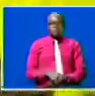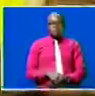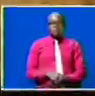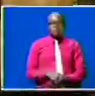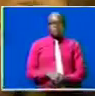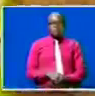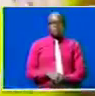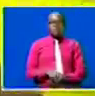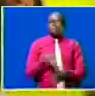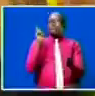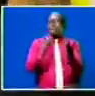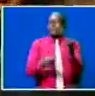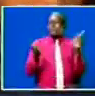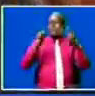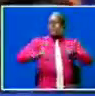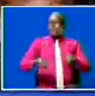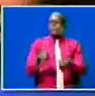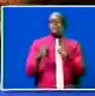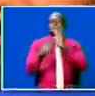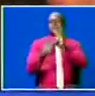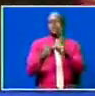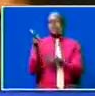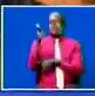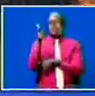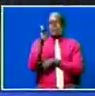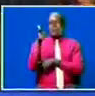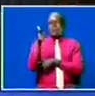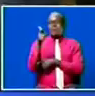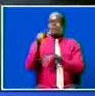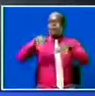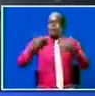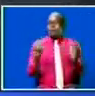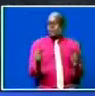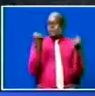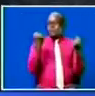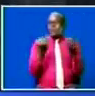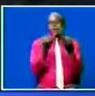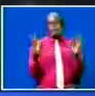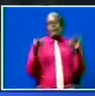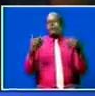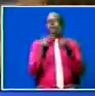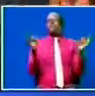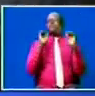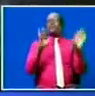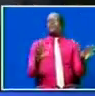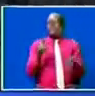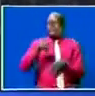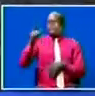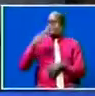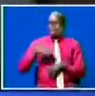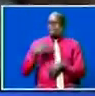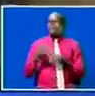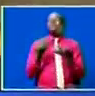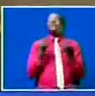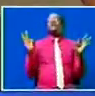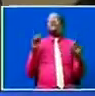A series of incidents captured on camera provide a glimpse of just how safe, free or not, journalists are in line of